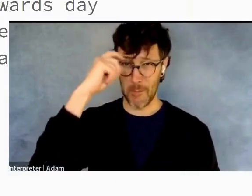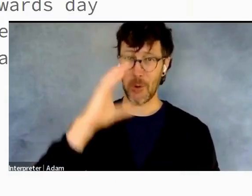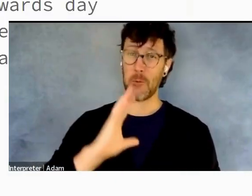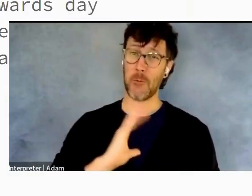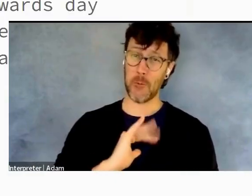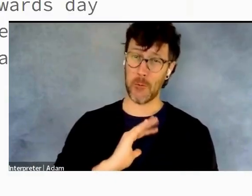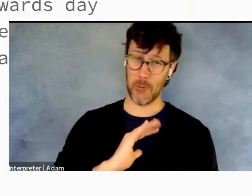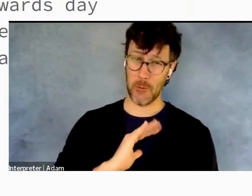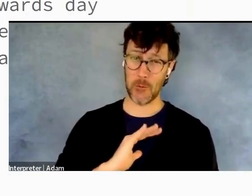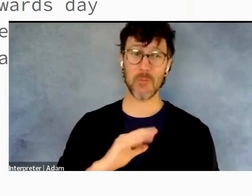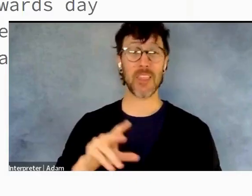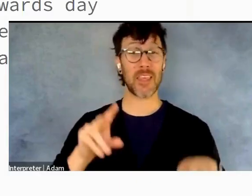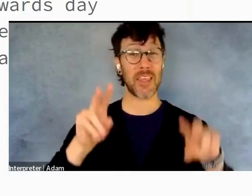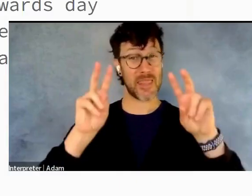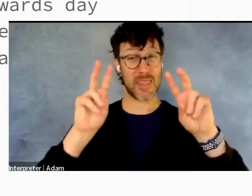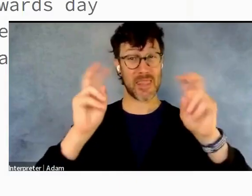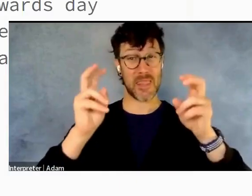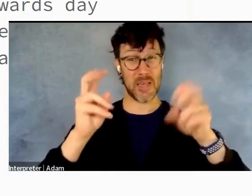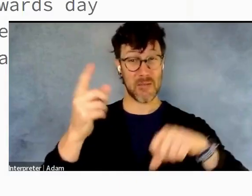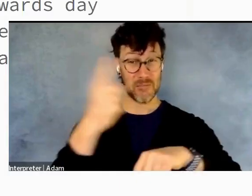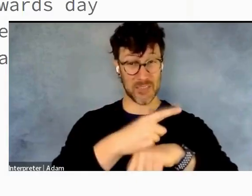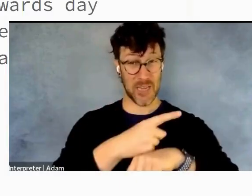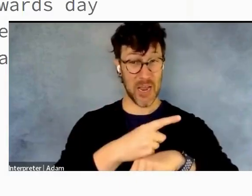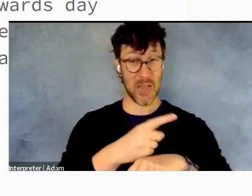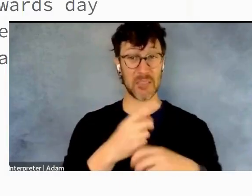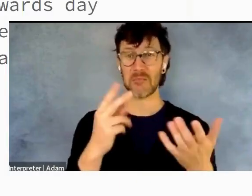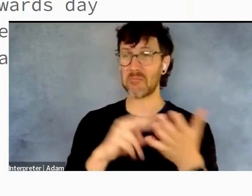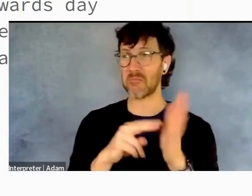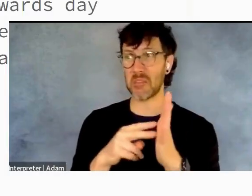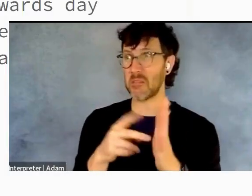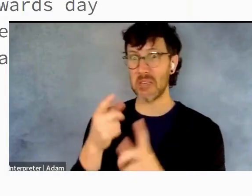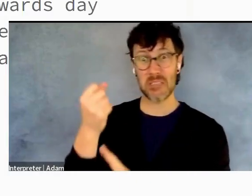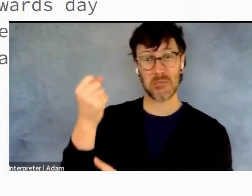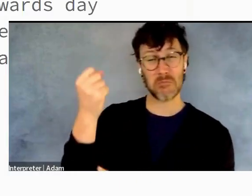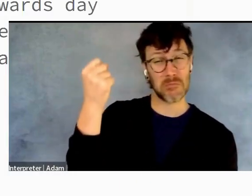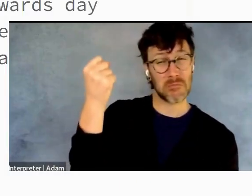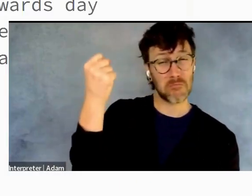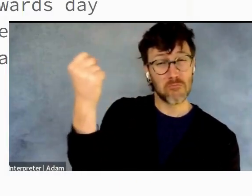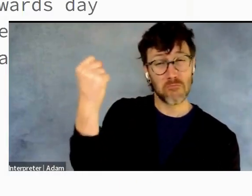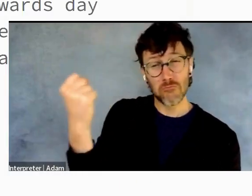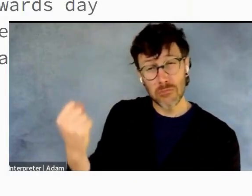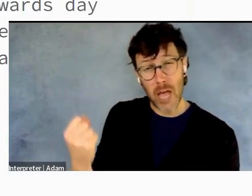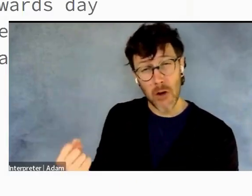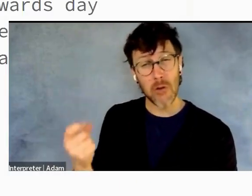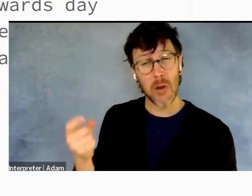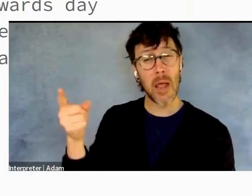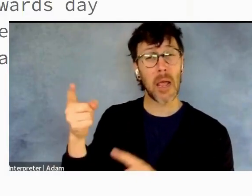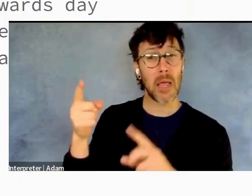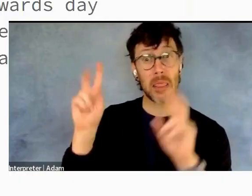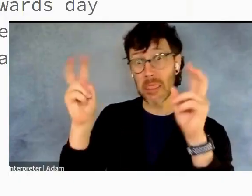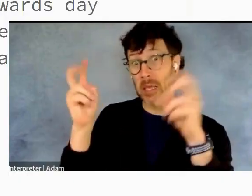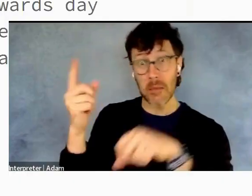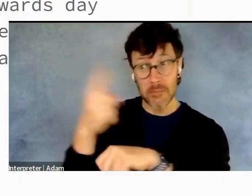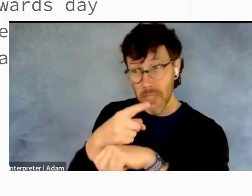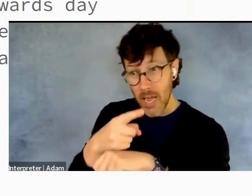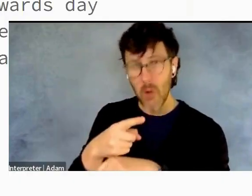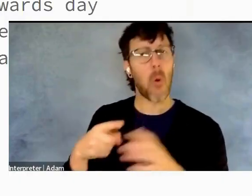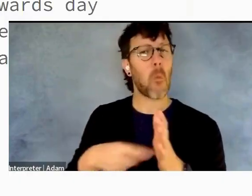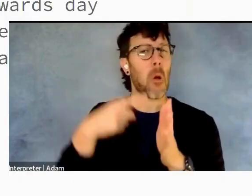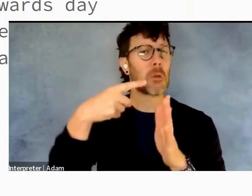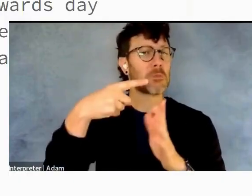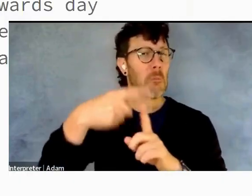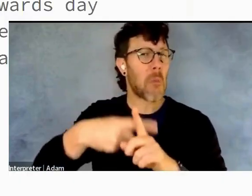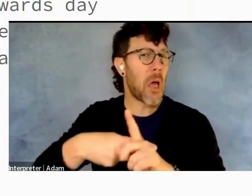theme day. So like maybe every Saturday is a theme day, or once a month is a theme day. And you could select a